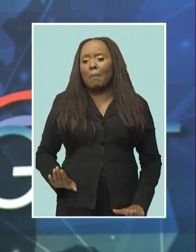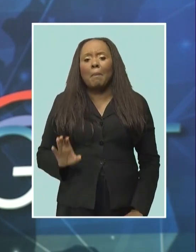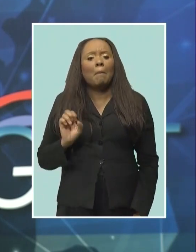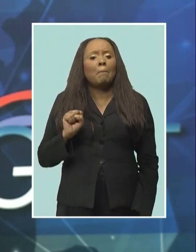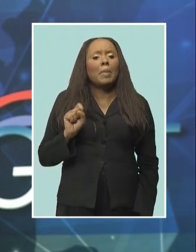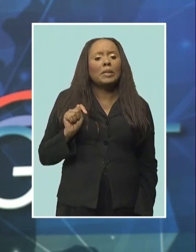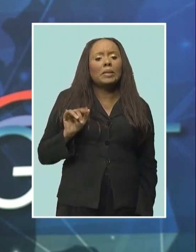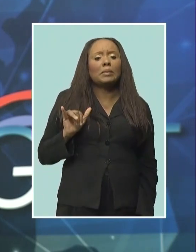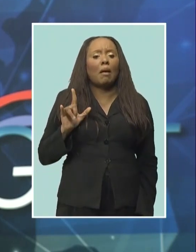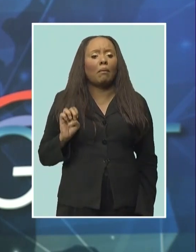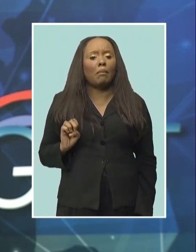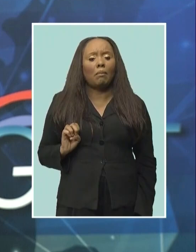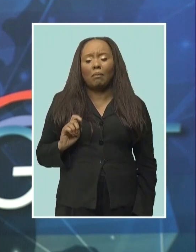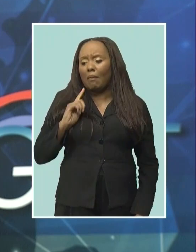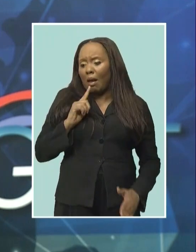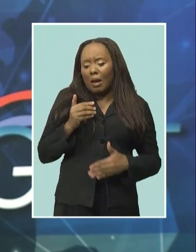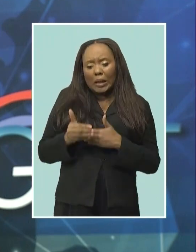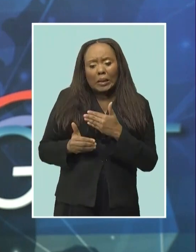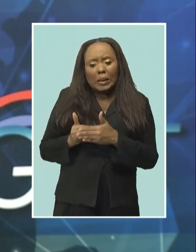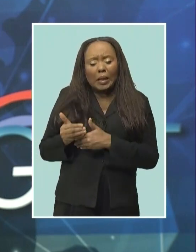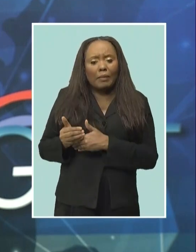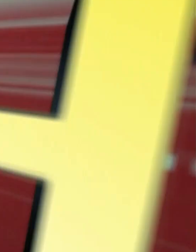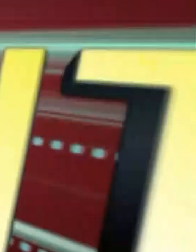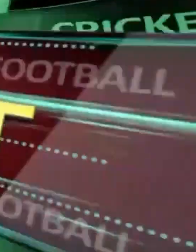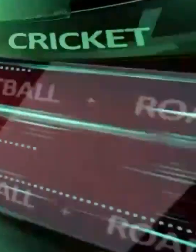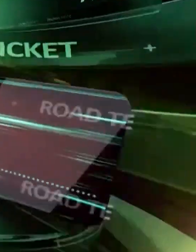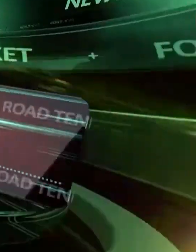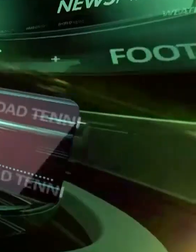his efforts to build a caring society.